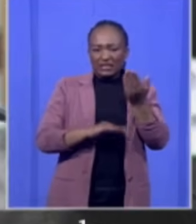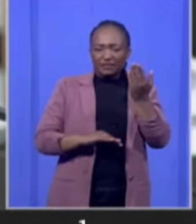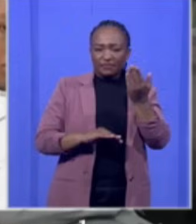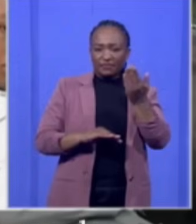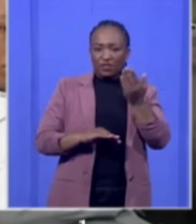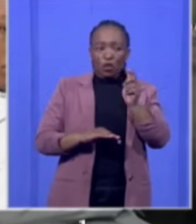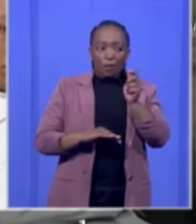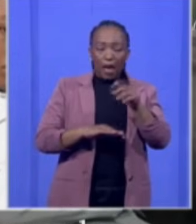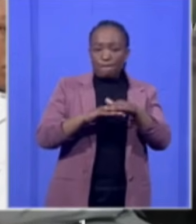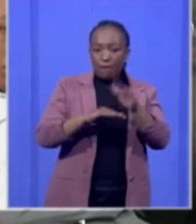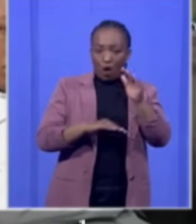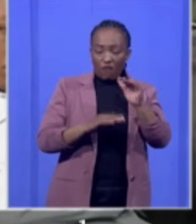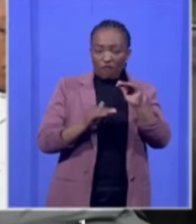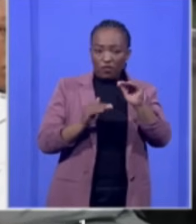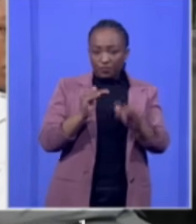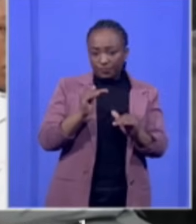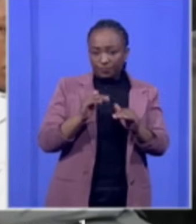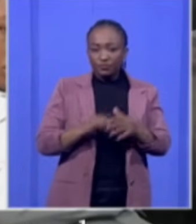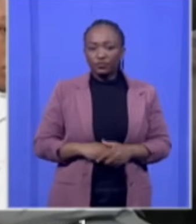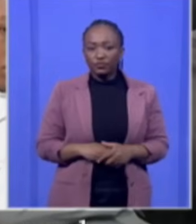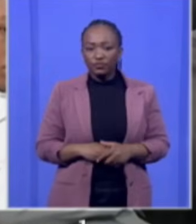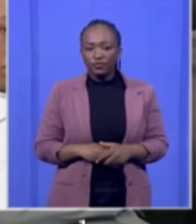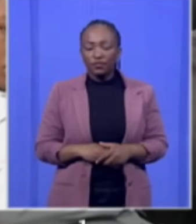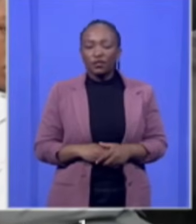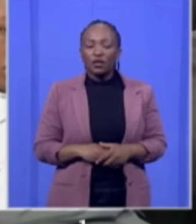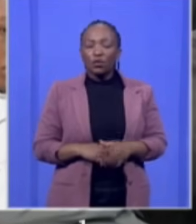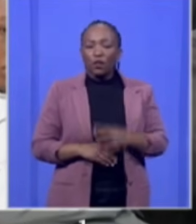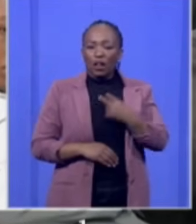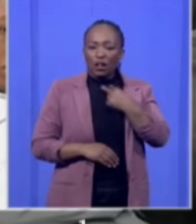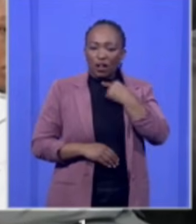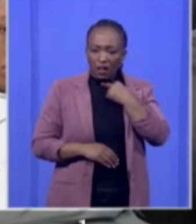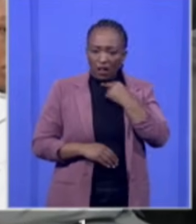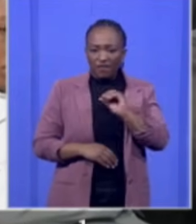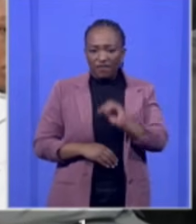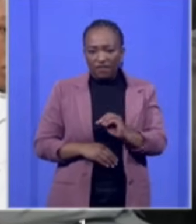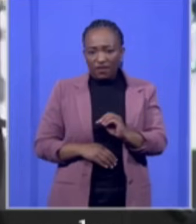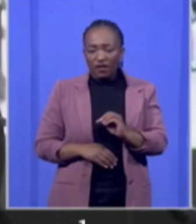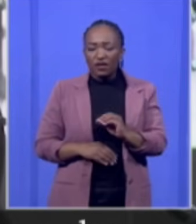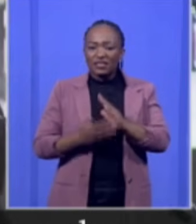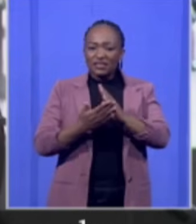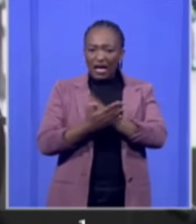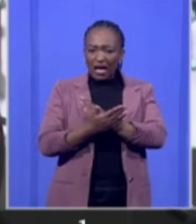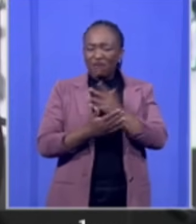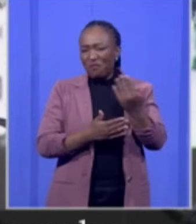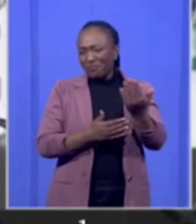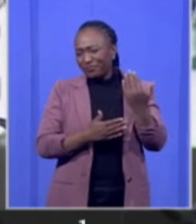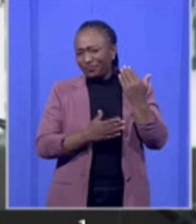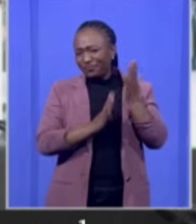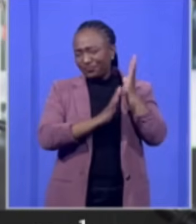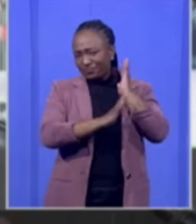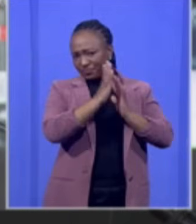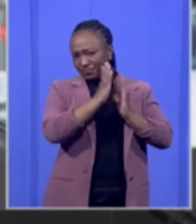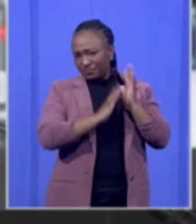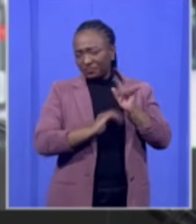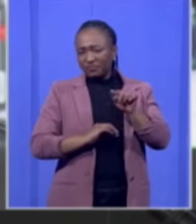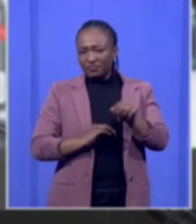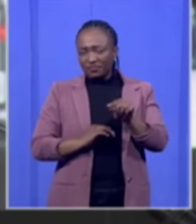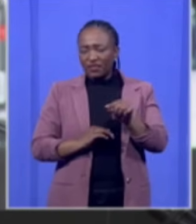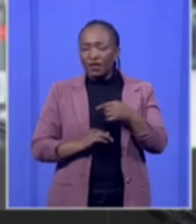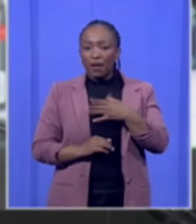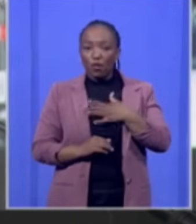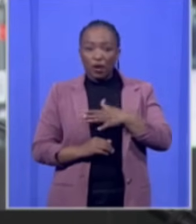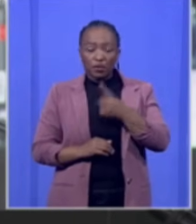for less. But there are constraints in relation to that. Some are historical, but I want to